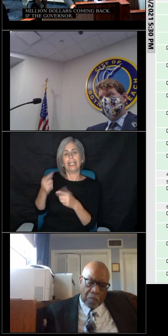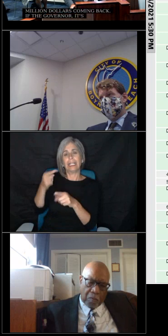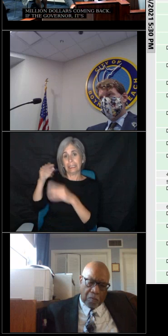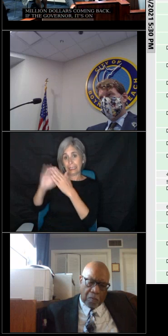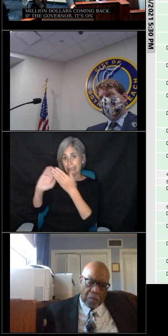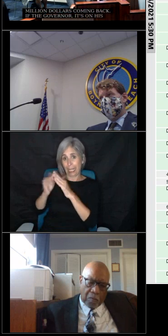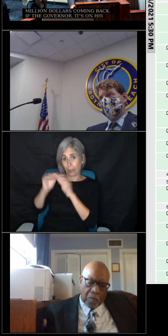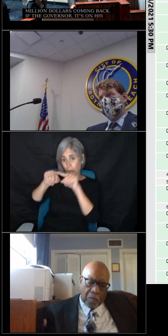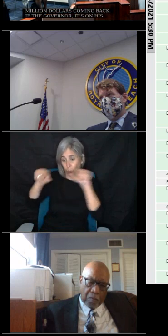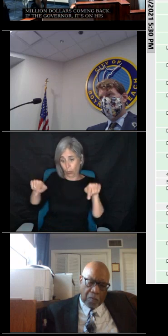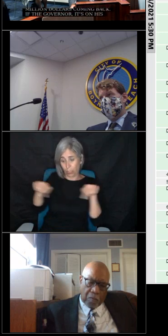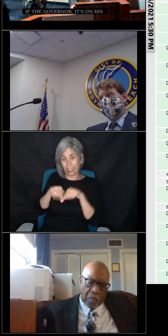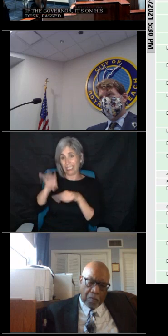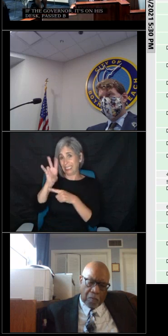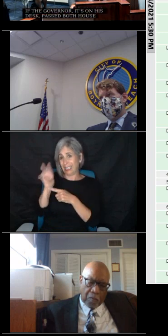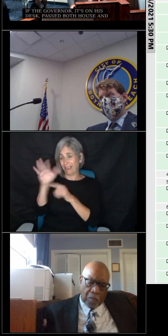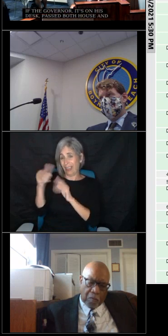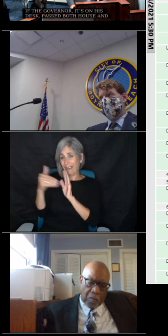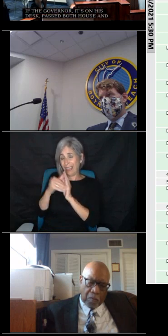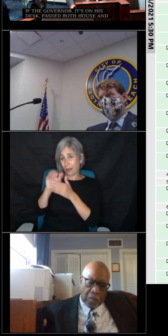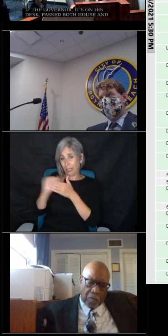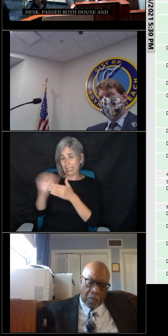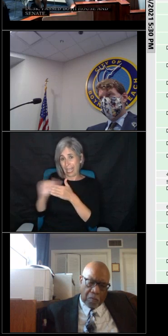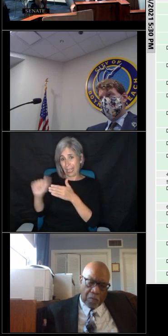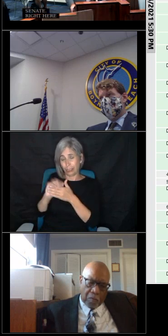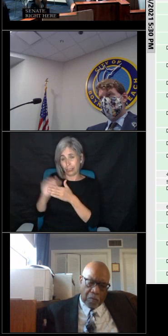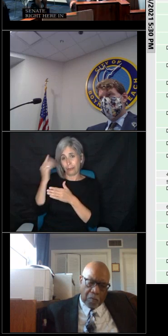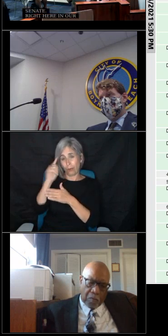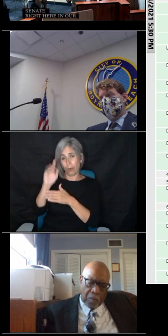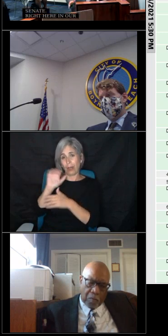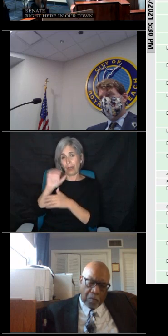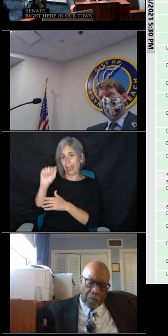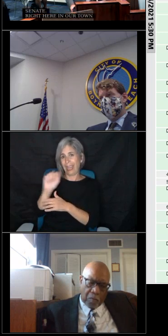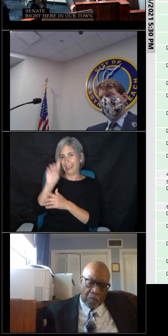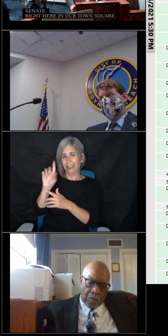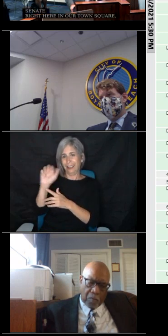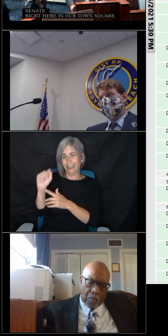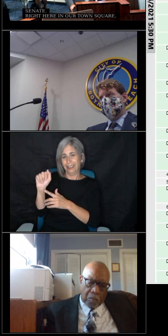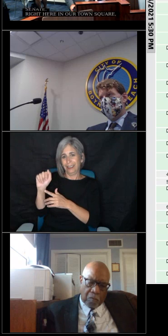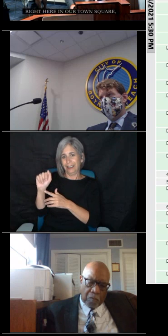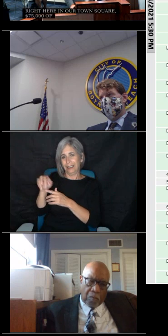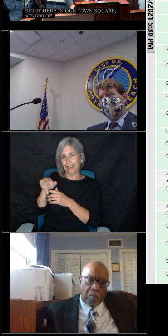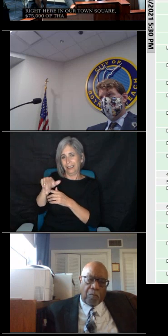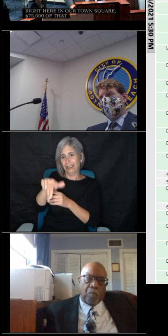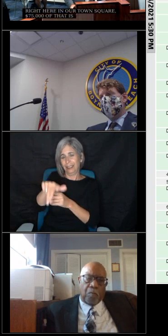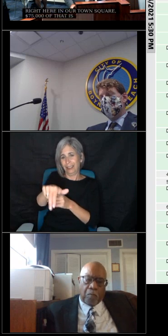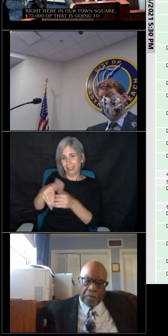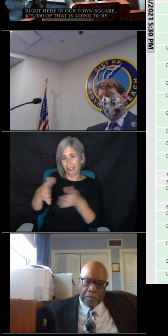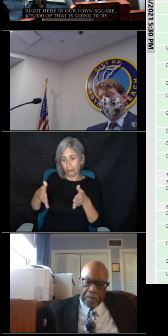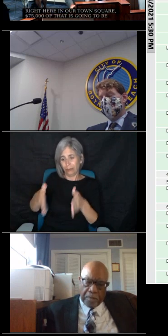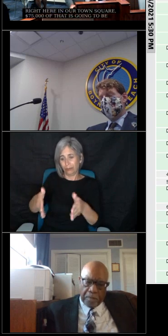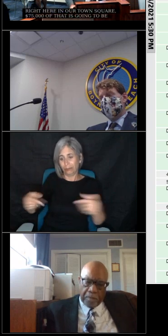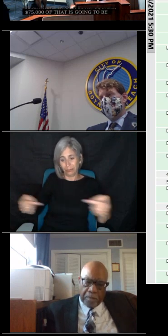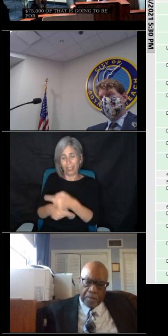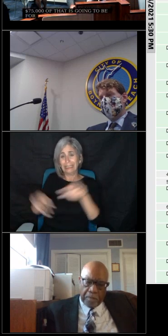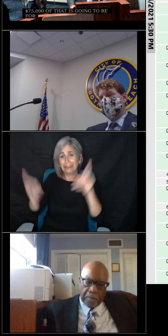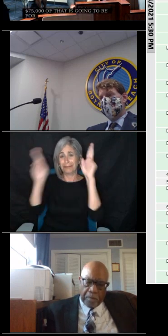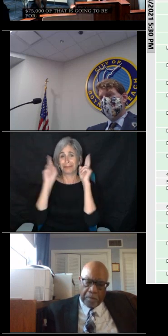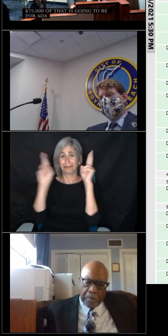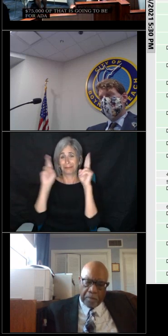square, $75,000 of that is going to be for our ADA crosswalks here. So let's keep our fingers crossed